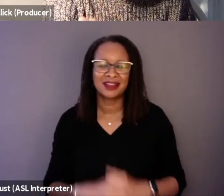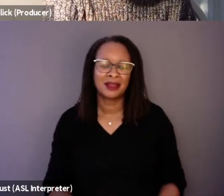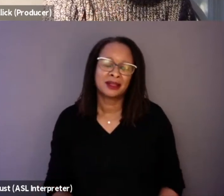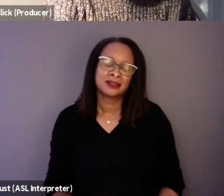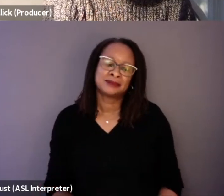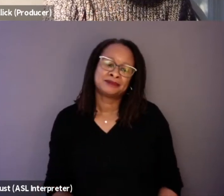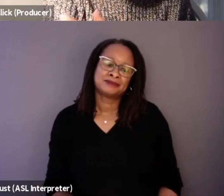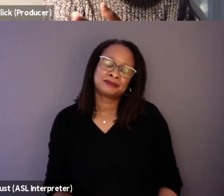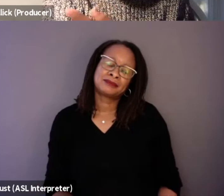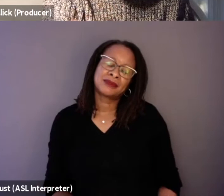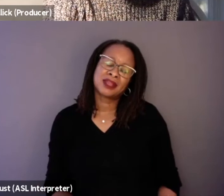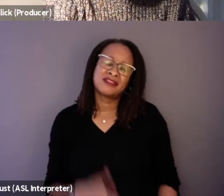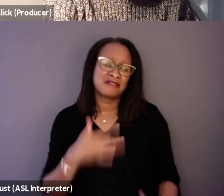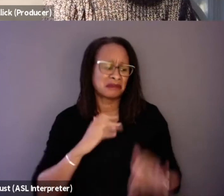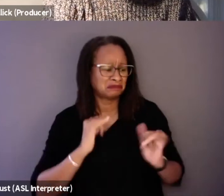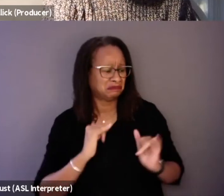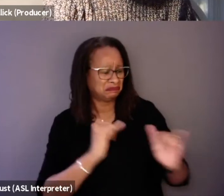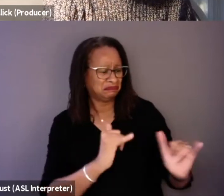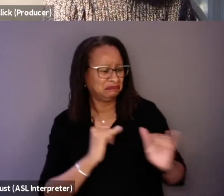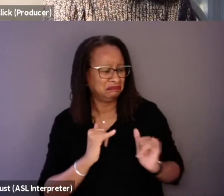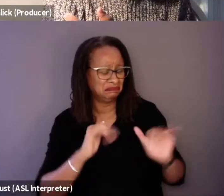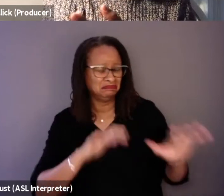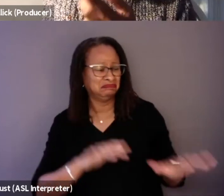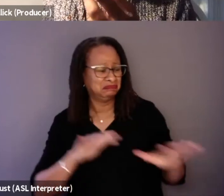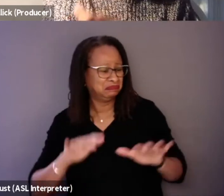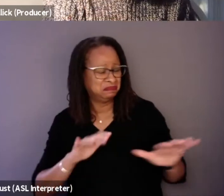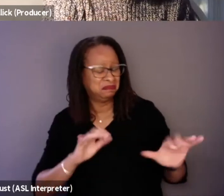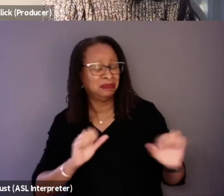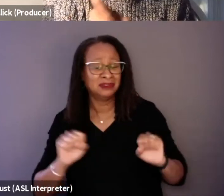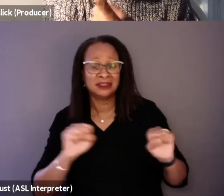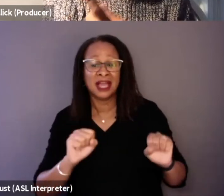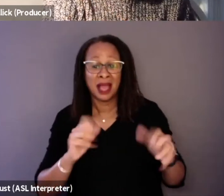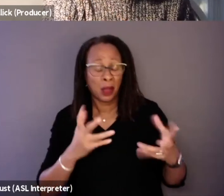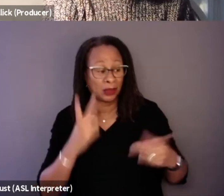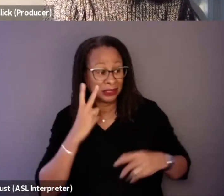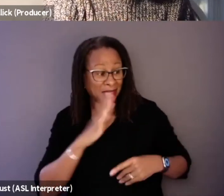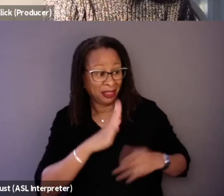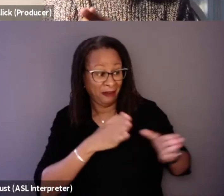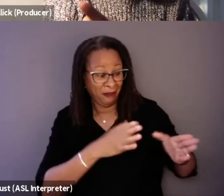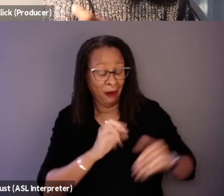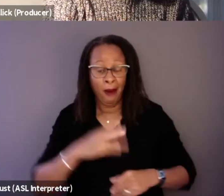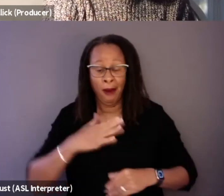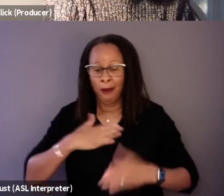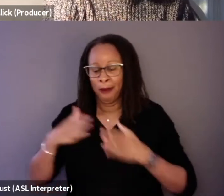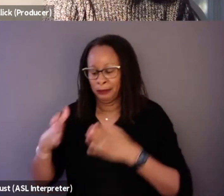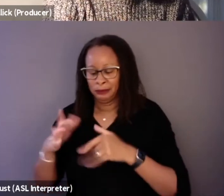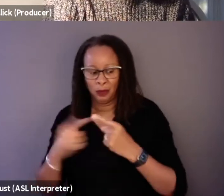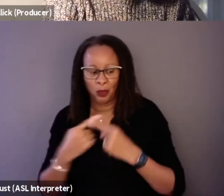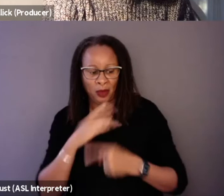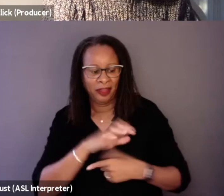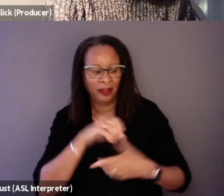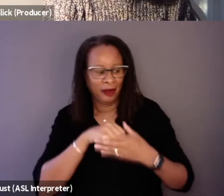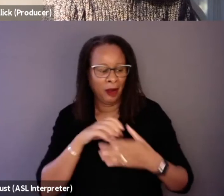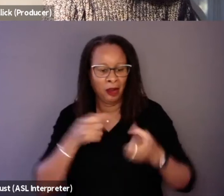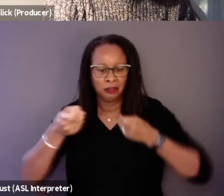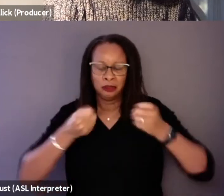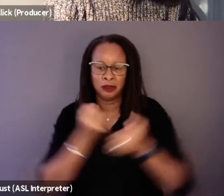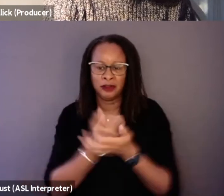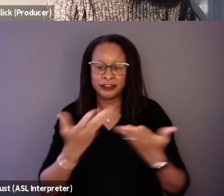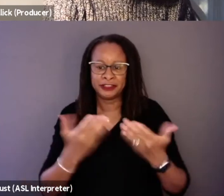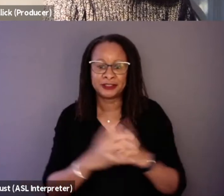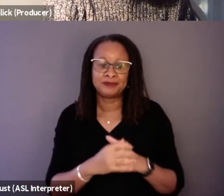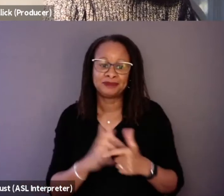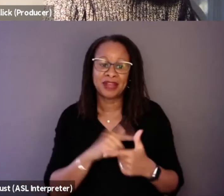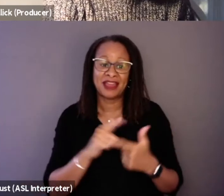hit it off, and you're like, oh, you know, I'd love to see their version or my version when they're in the cockpit. Mm-hmm. And then a hop, skip,